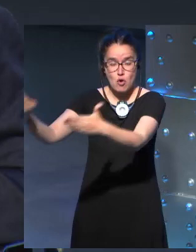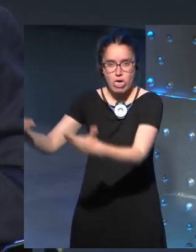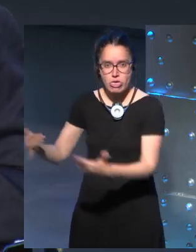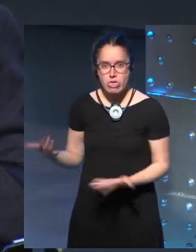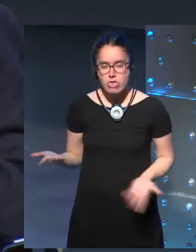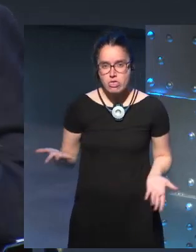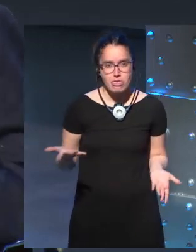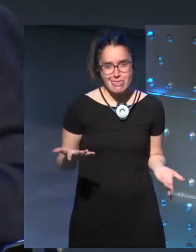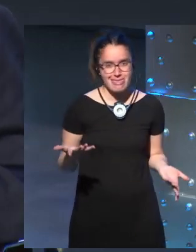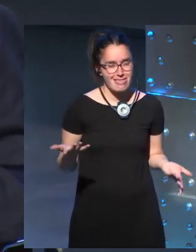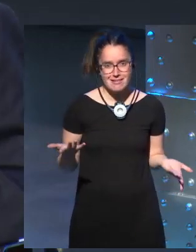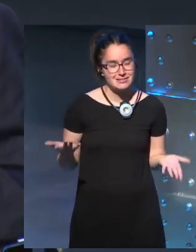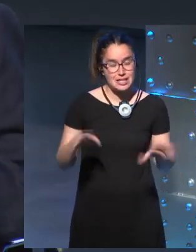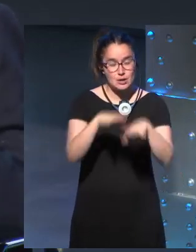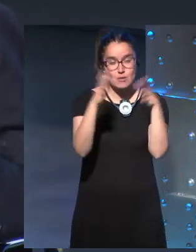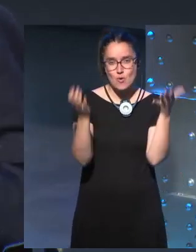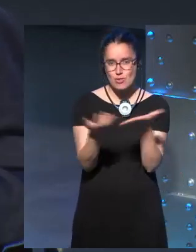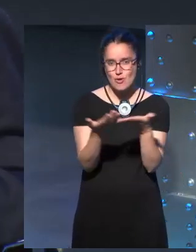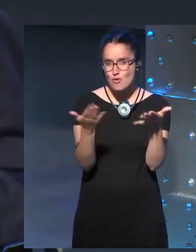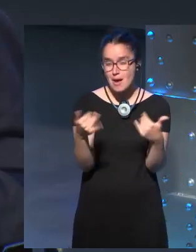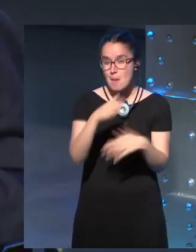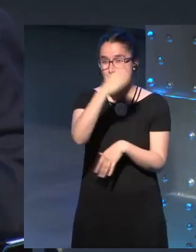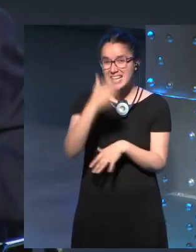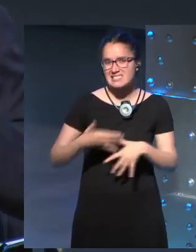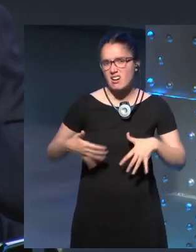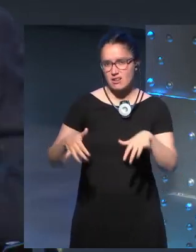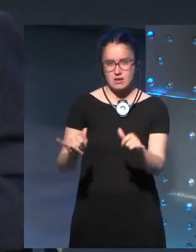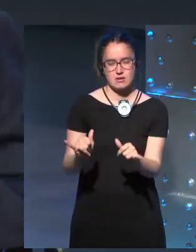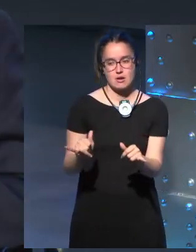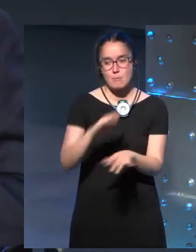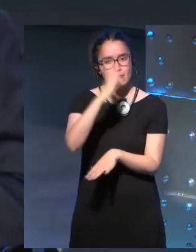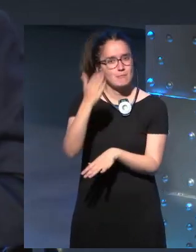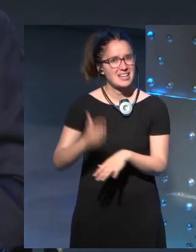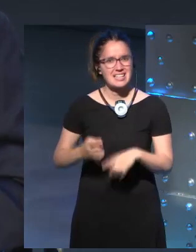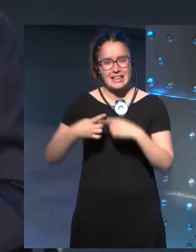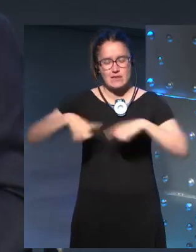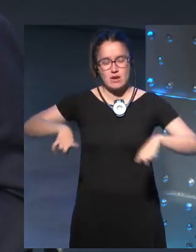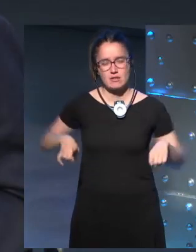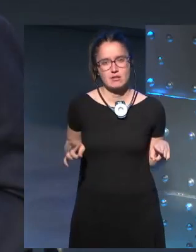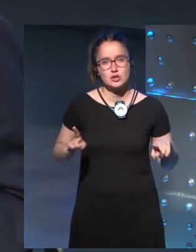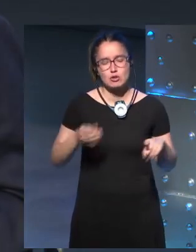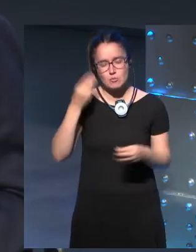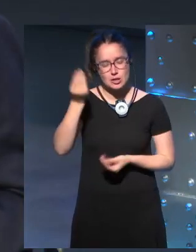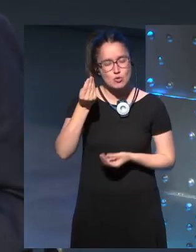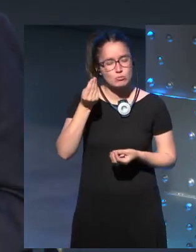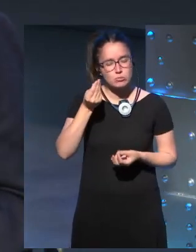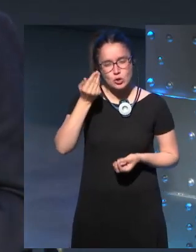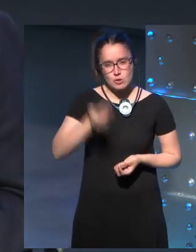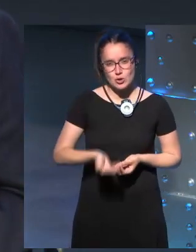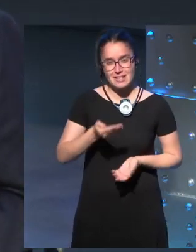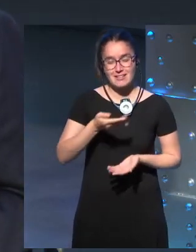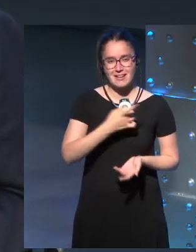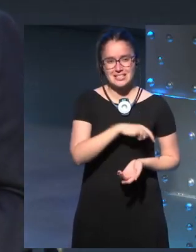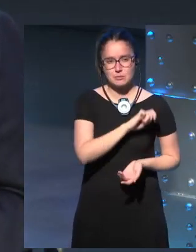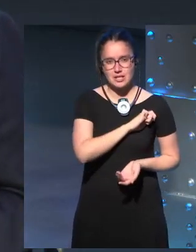a rival. You can either win or lose, but there's no rival, not even Brazil. It's a different thing. And I think that's